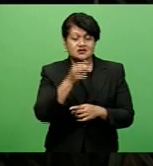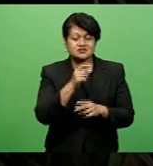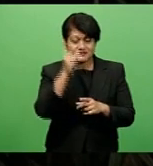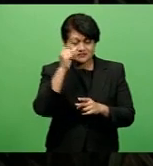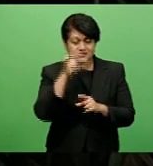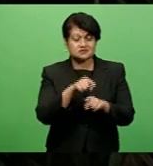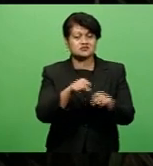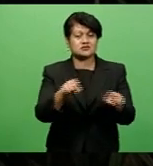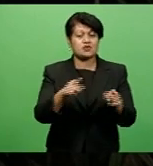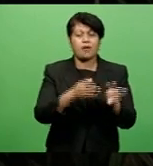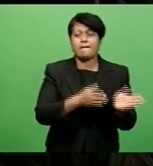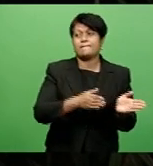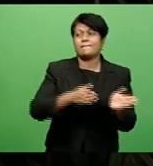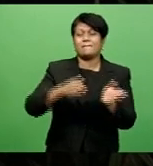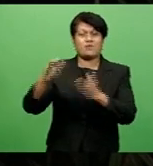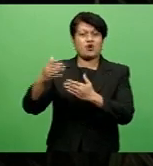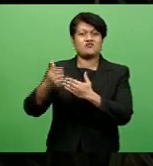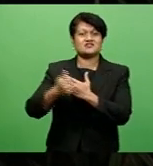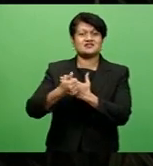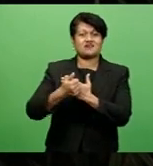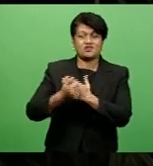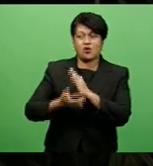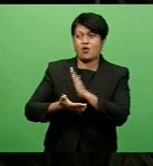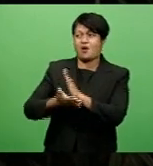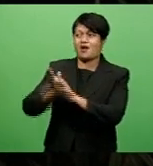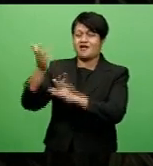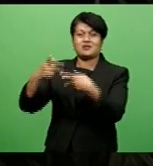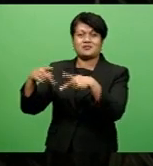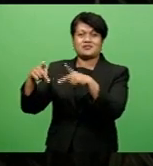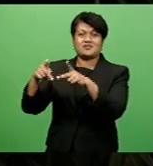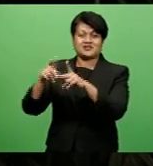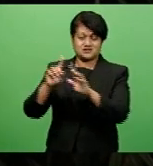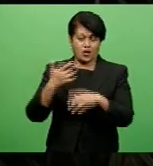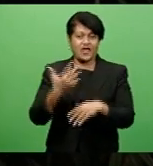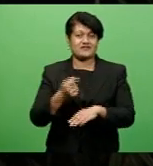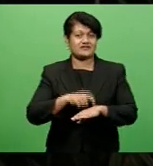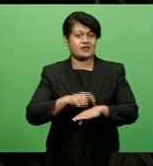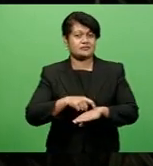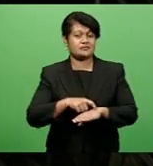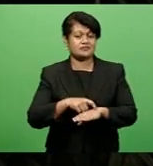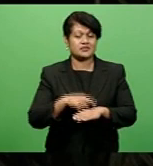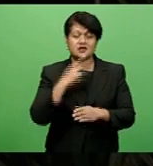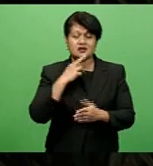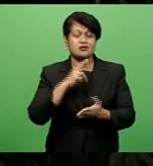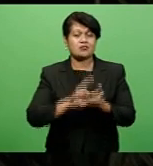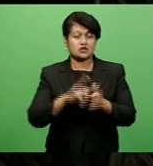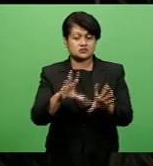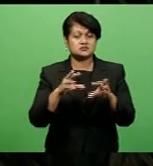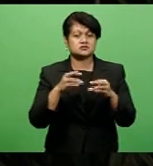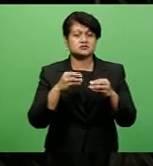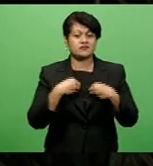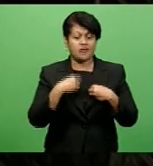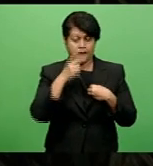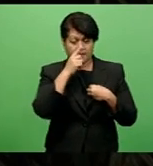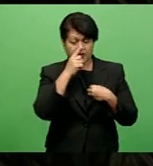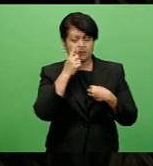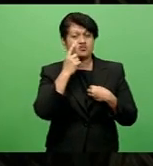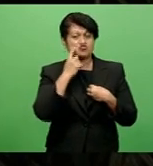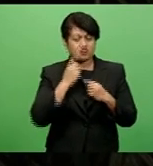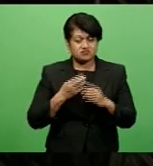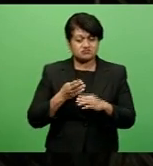areas to move to safety or higher ground while there is still time. There have also been reports received of people still crossing